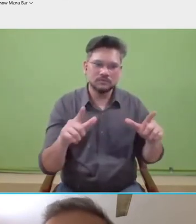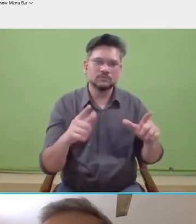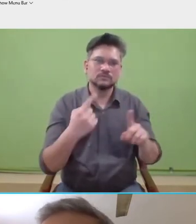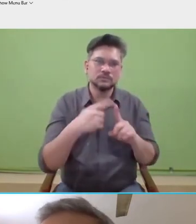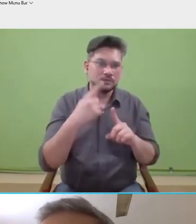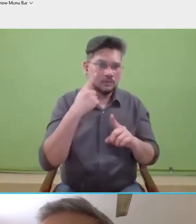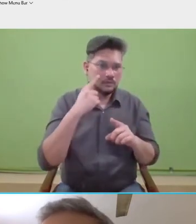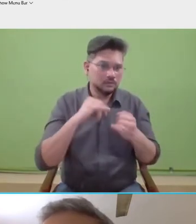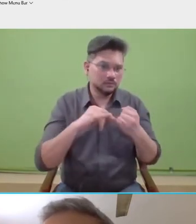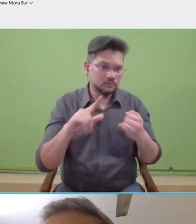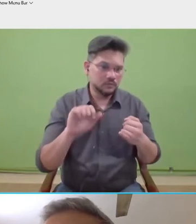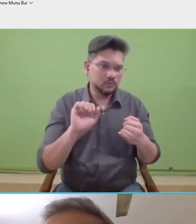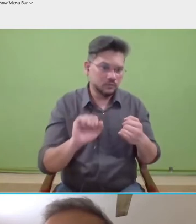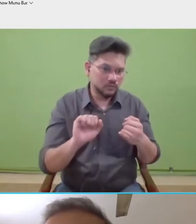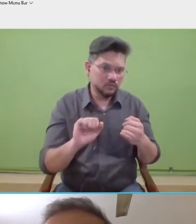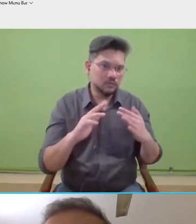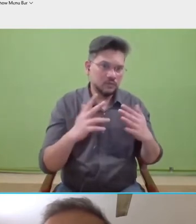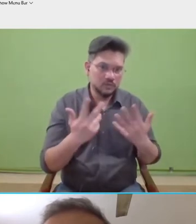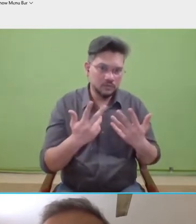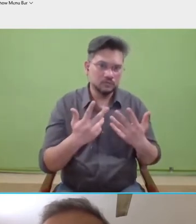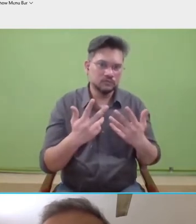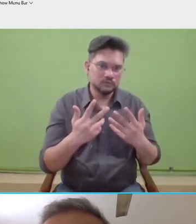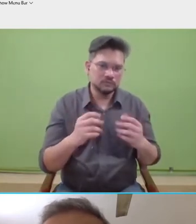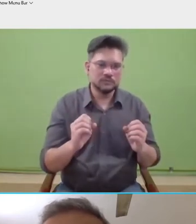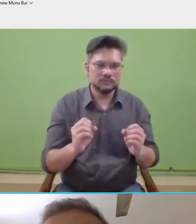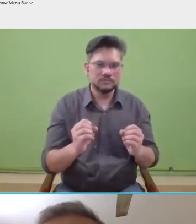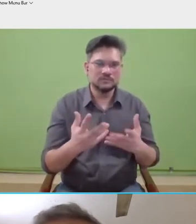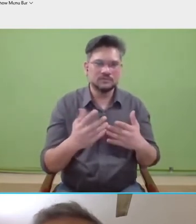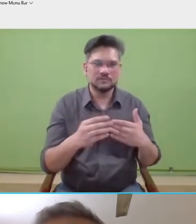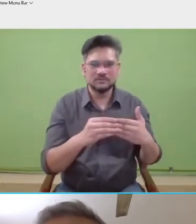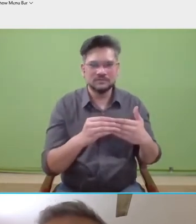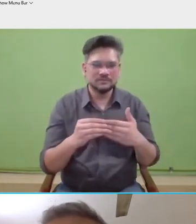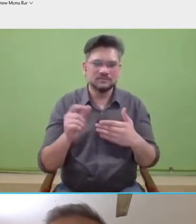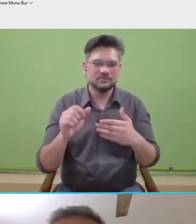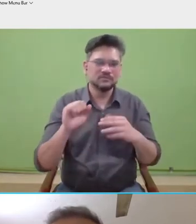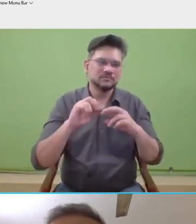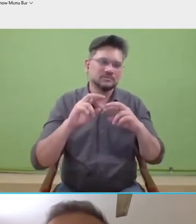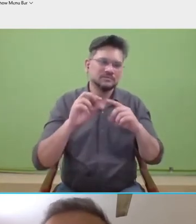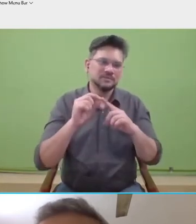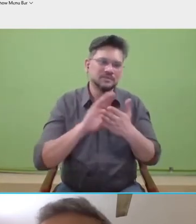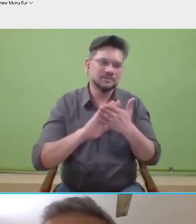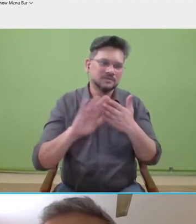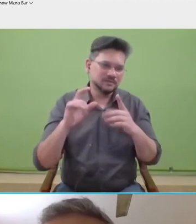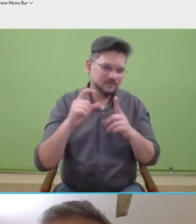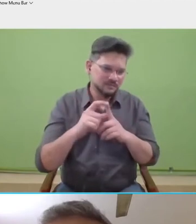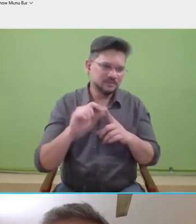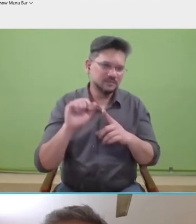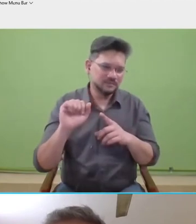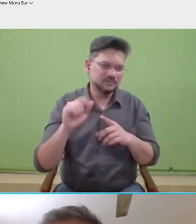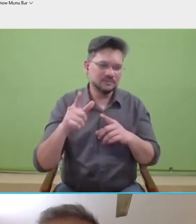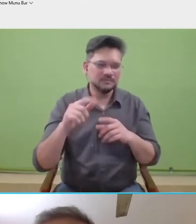language and started guiding research on indian sign language